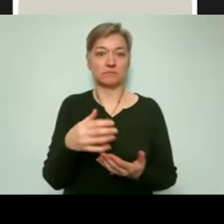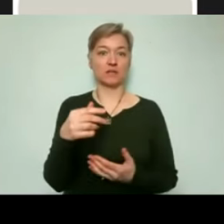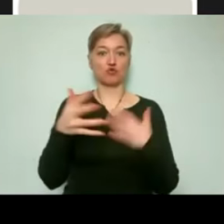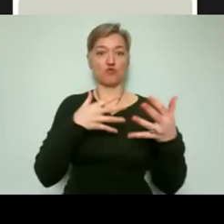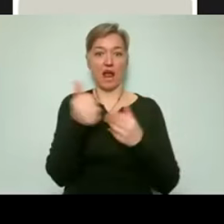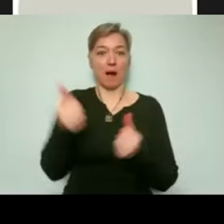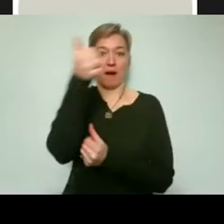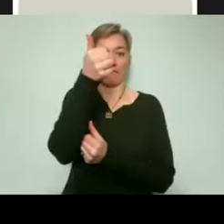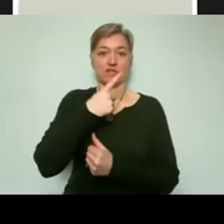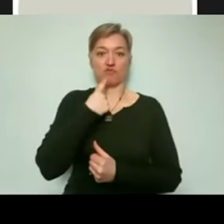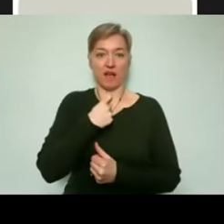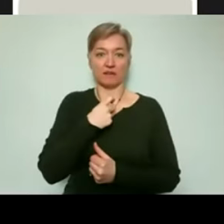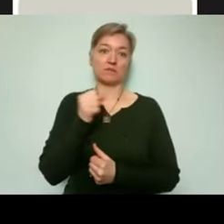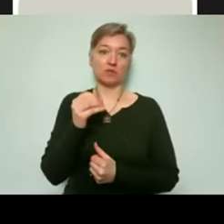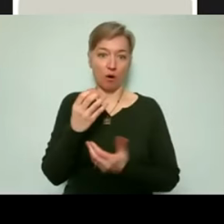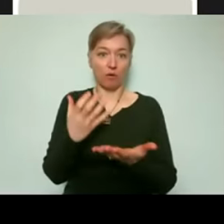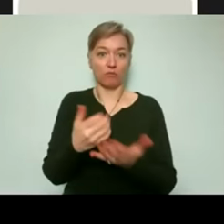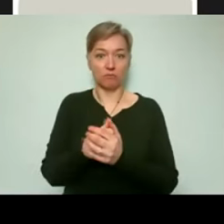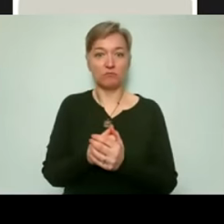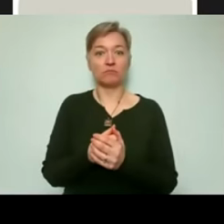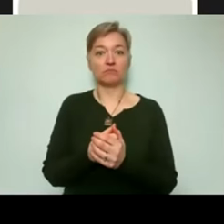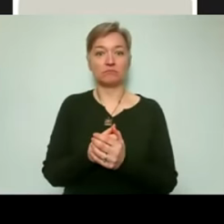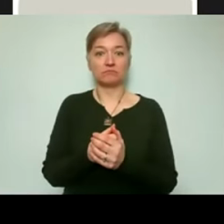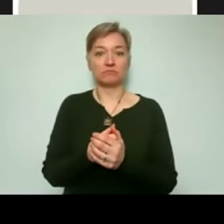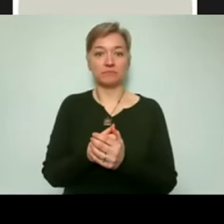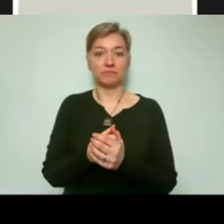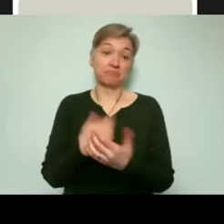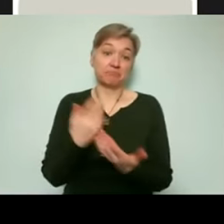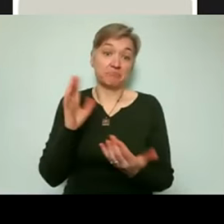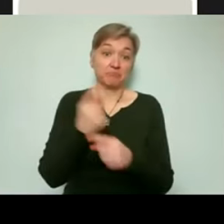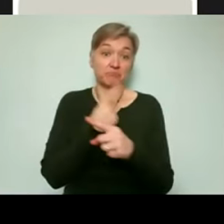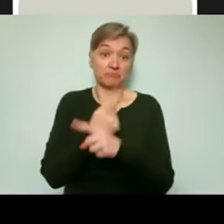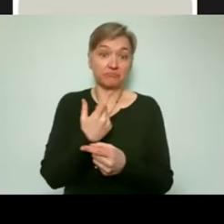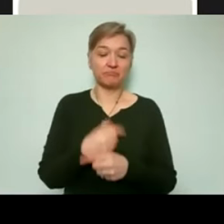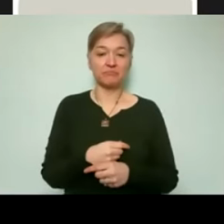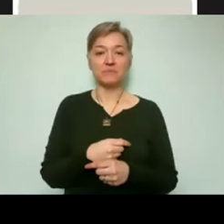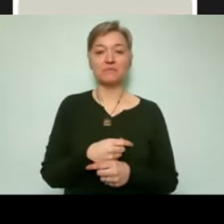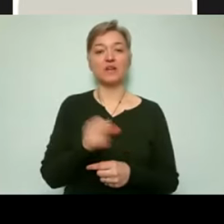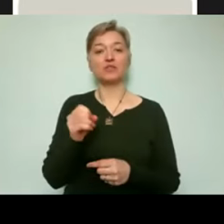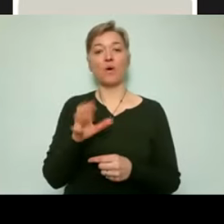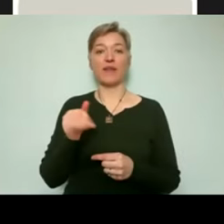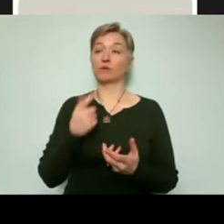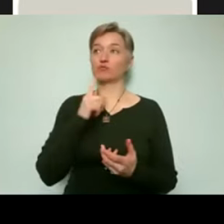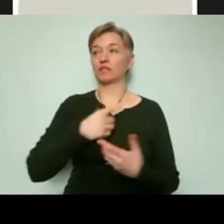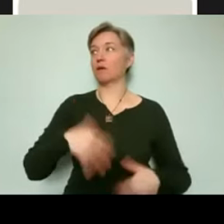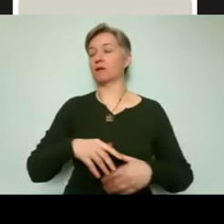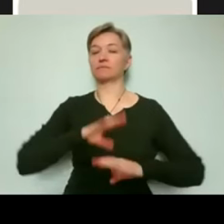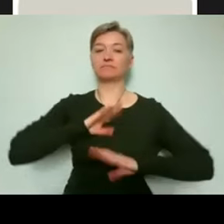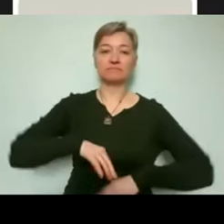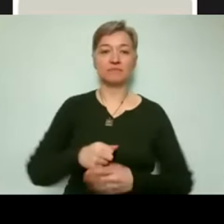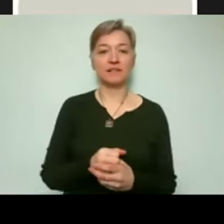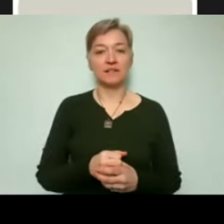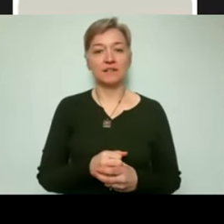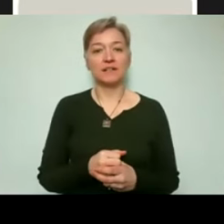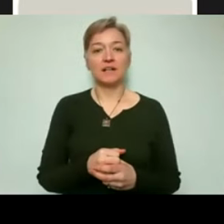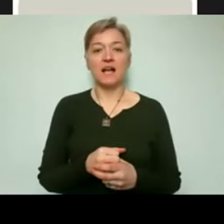a larger response for lights on the right relative to lights on the left. Great, so this was encouraging to us, being new to wide field imaging